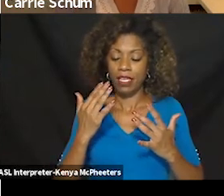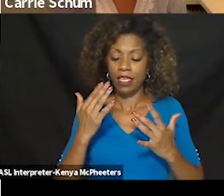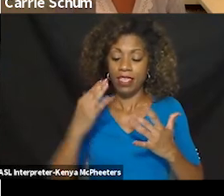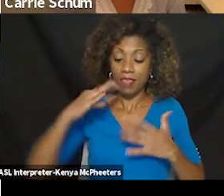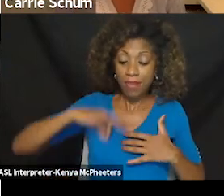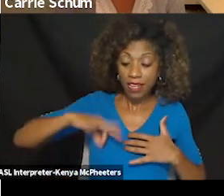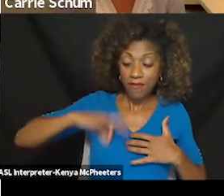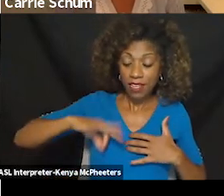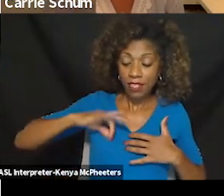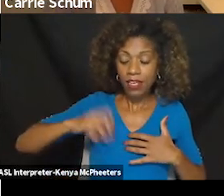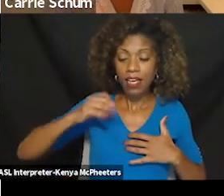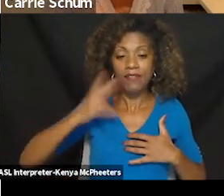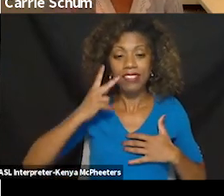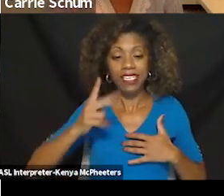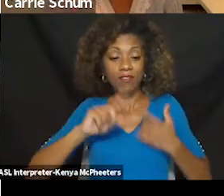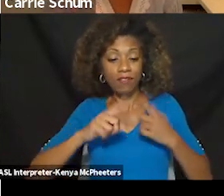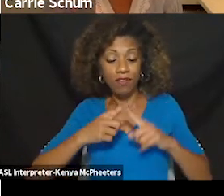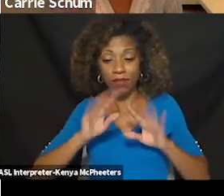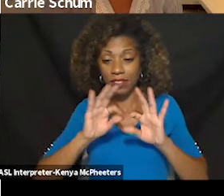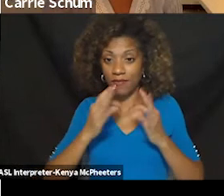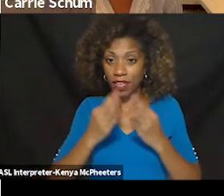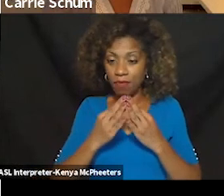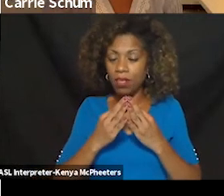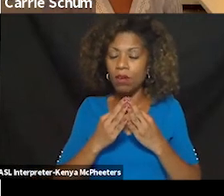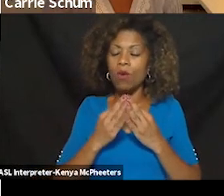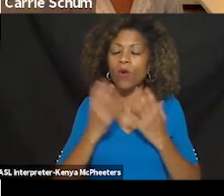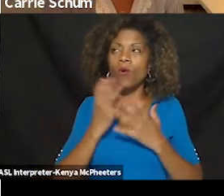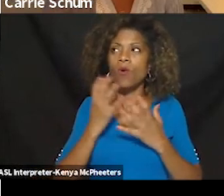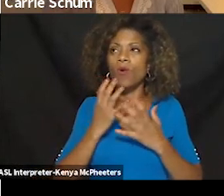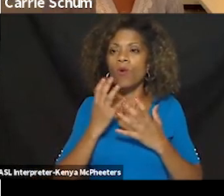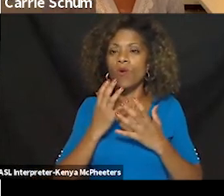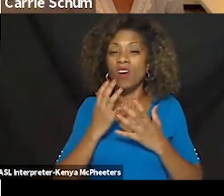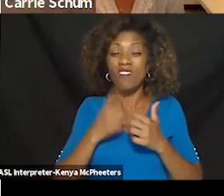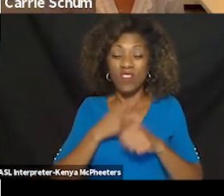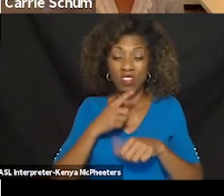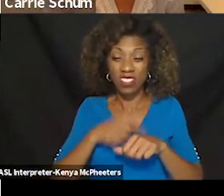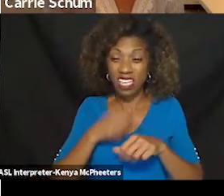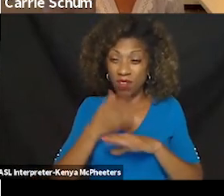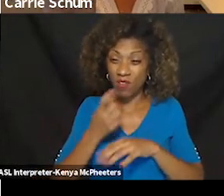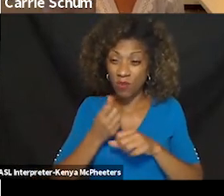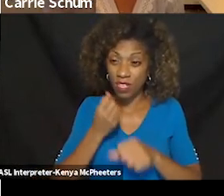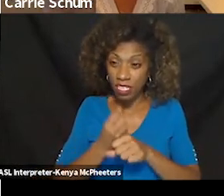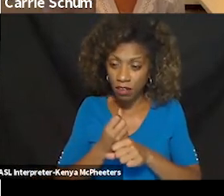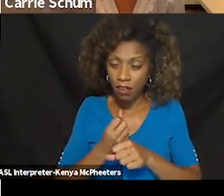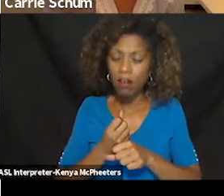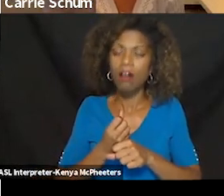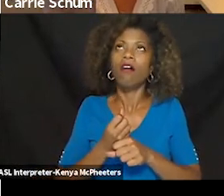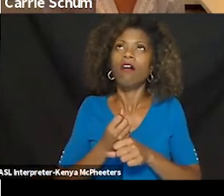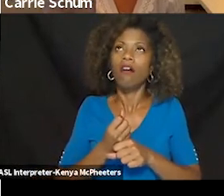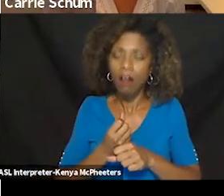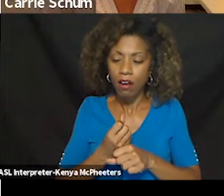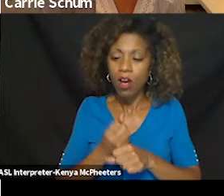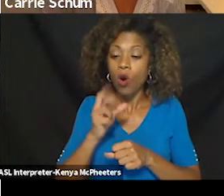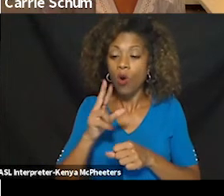your friends and family for the first time is incredibly powerful for people. The benefit of being able to socialize without masks, to be able to